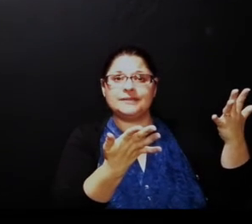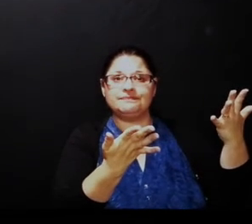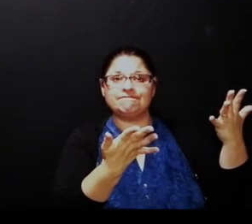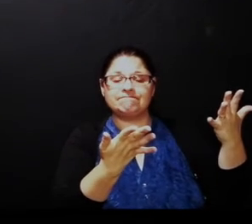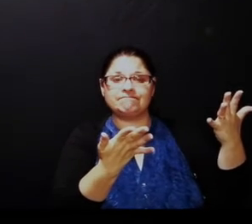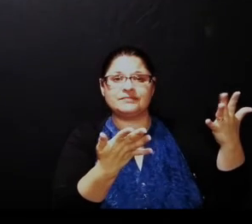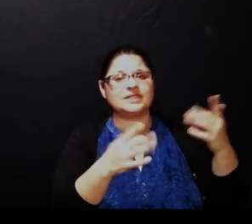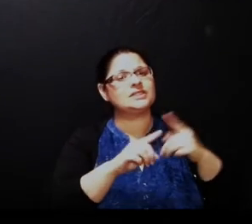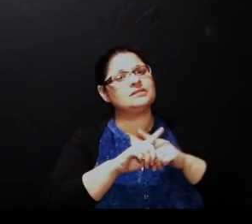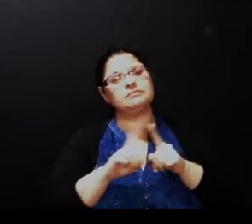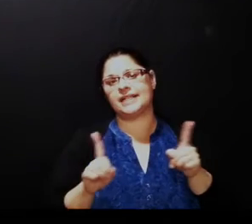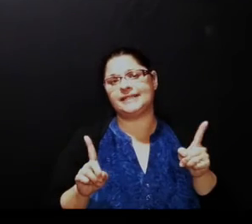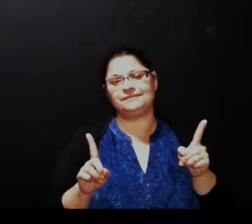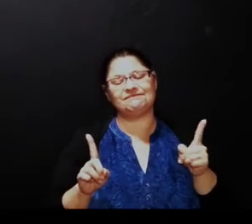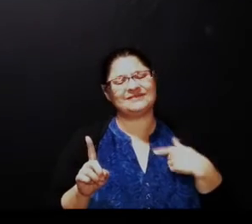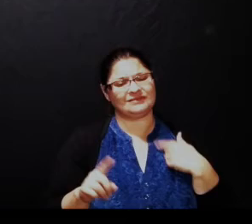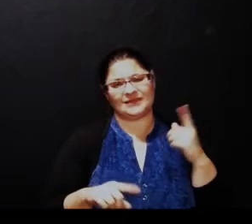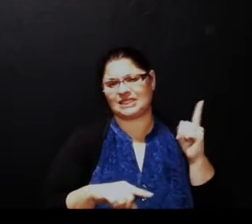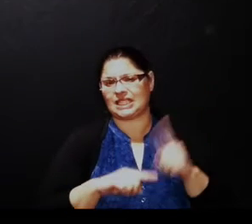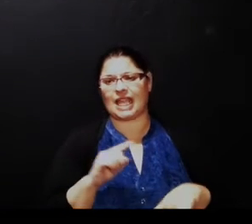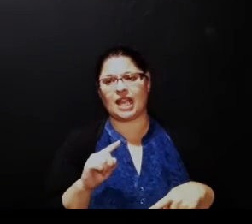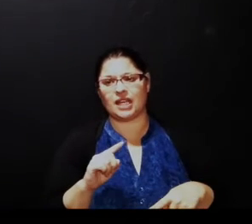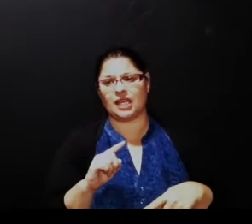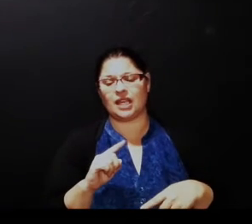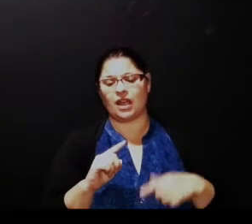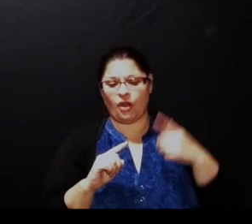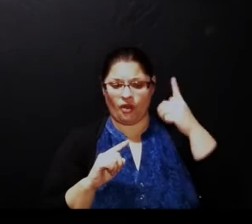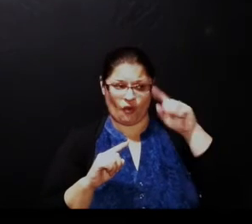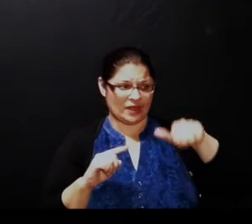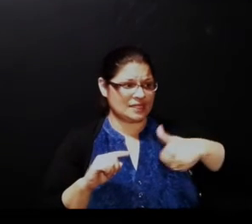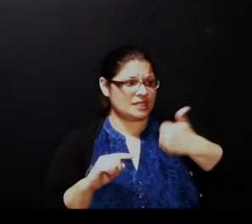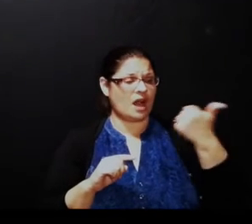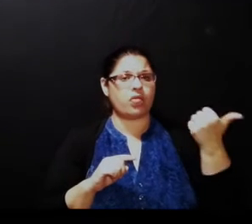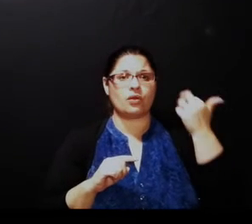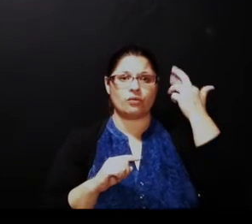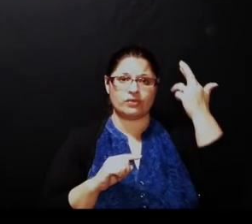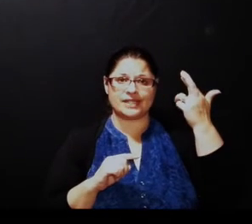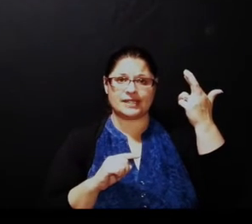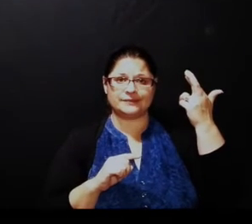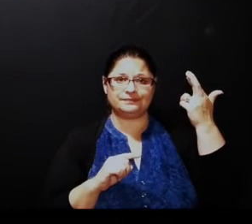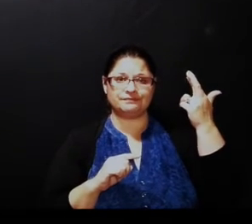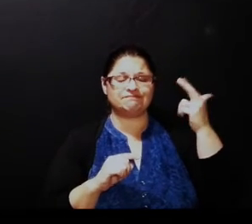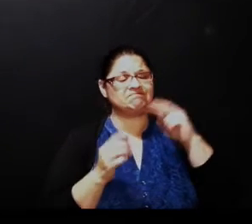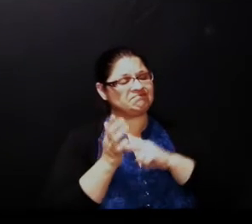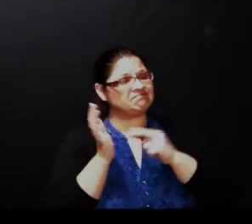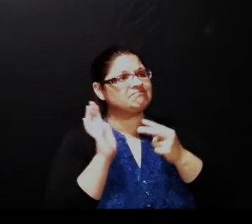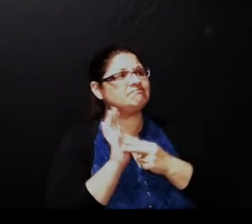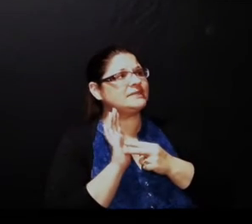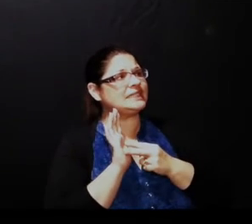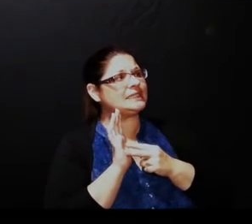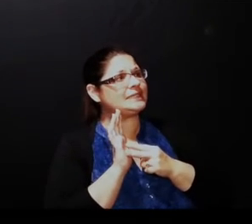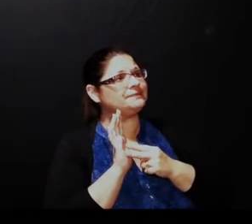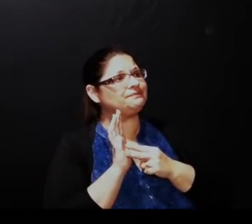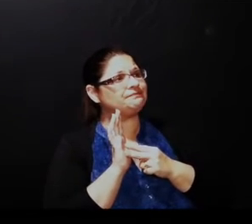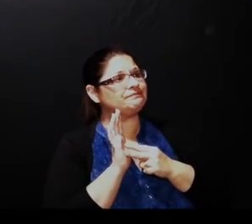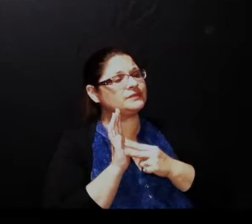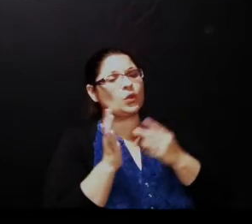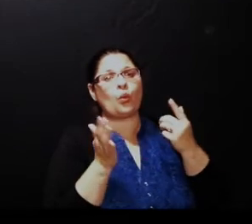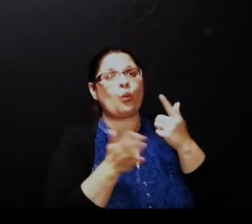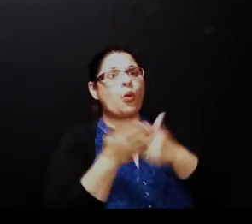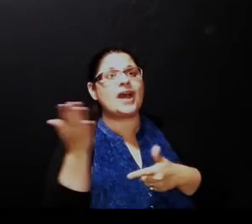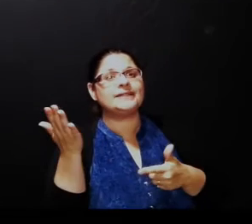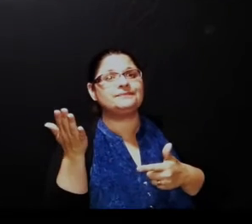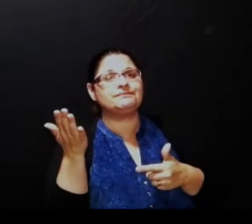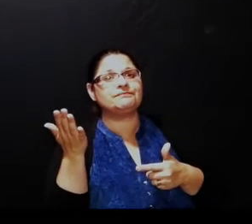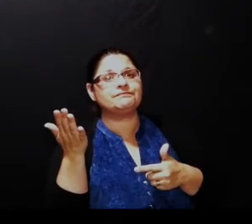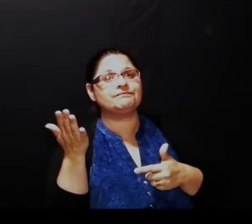But for this cause came I unto this hour. Father, glorify thy name. In other words, Lord, spare me if you